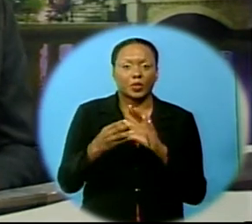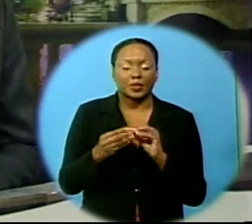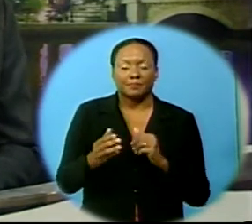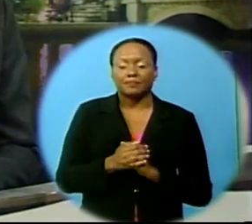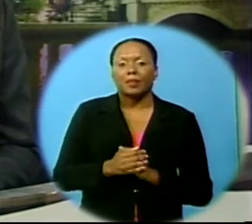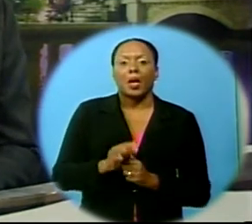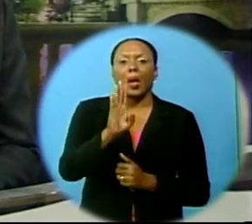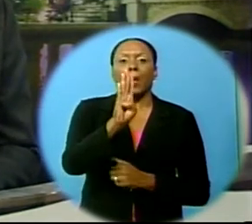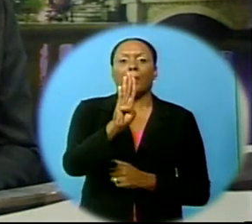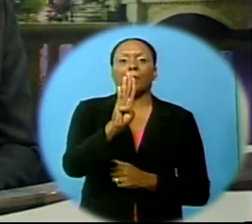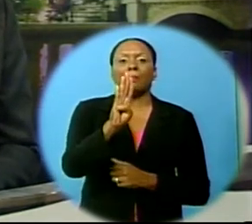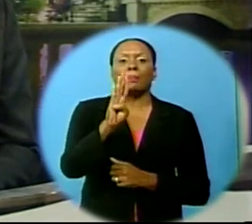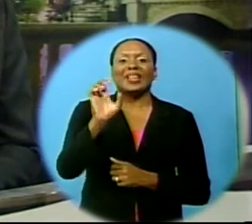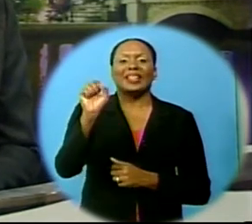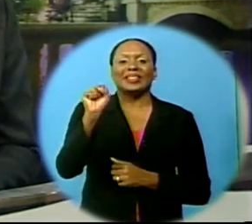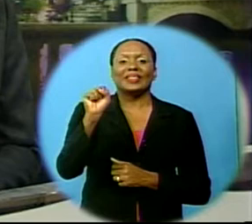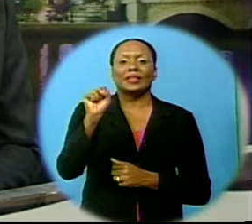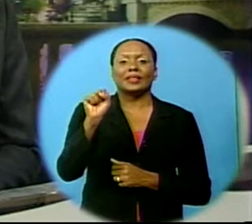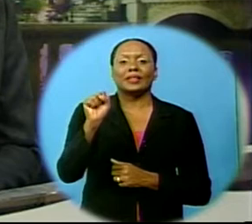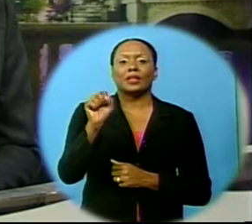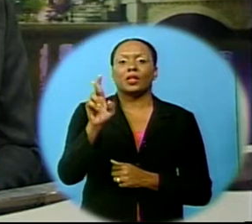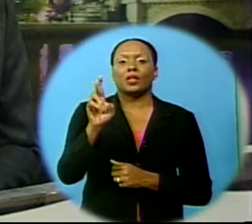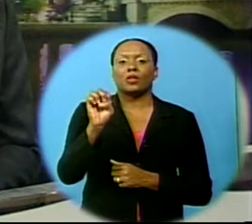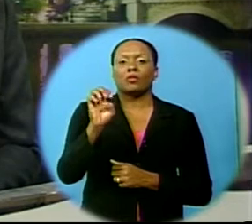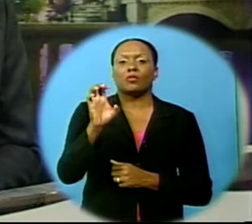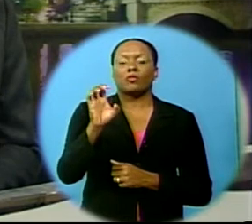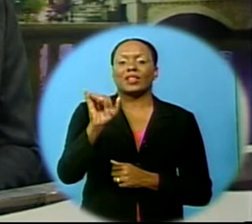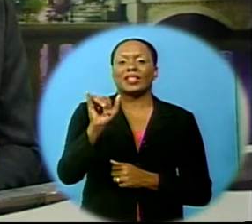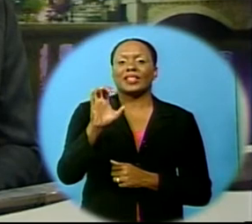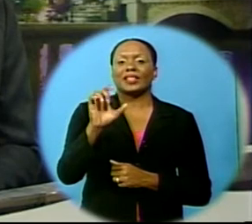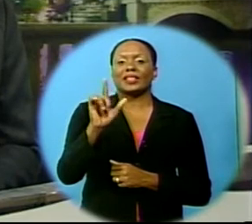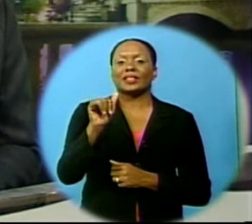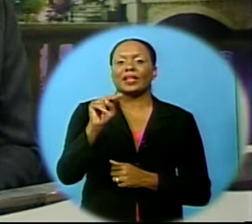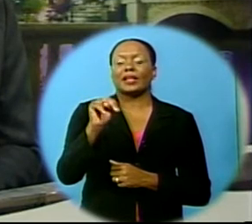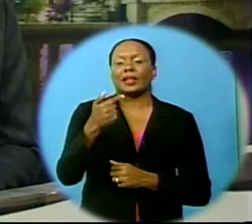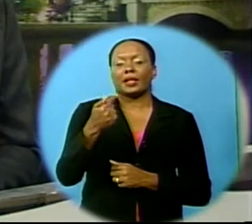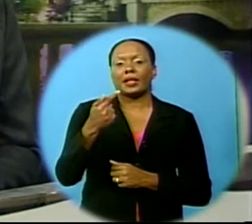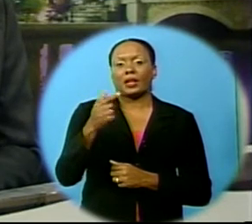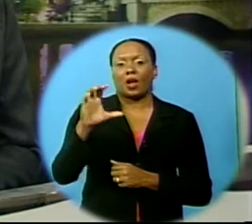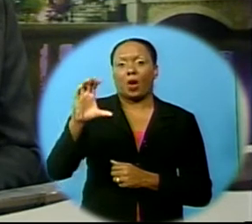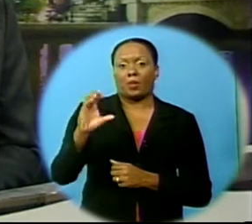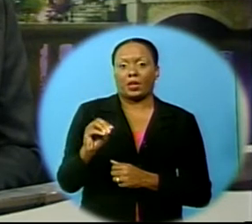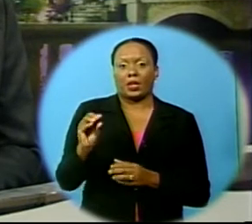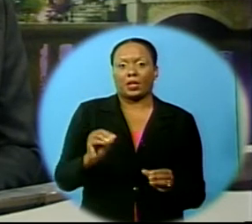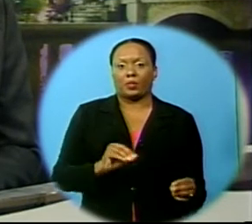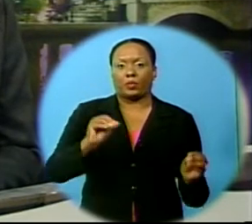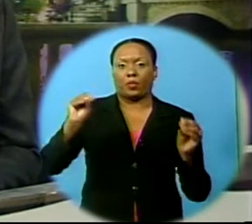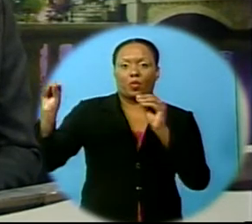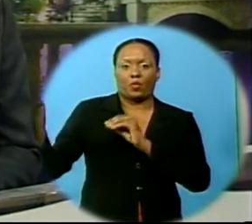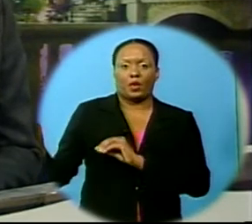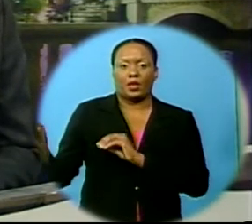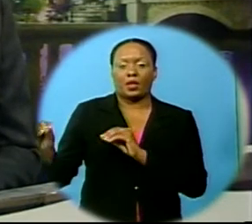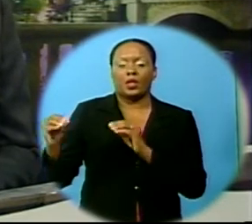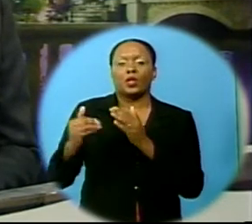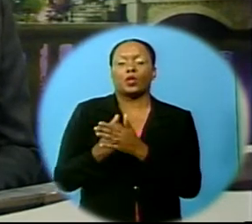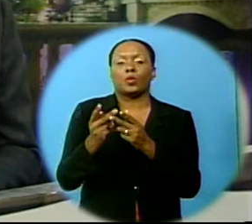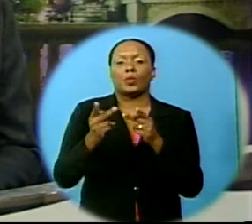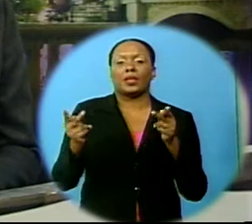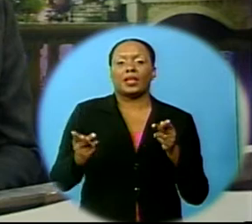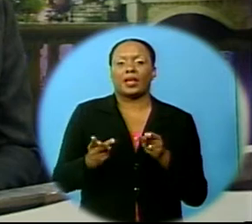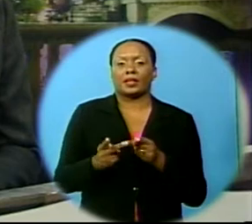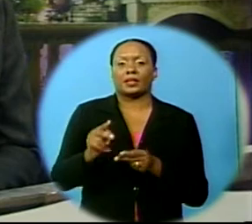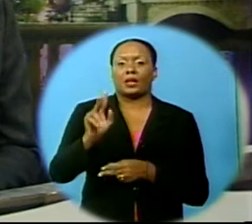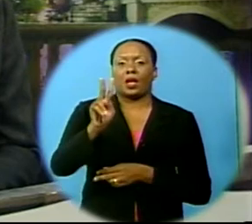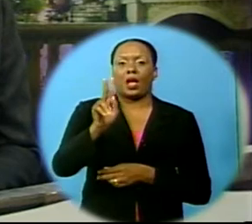Bees Recycling is moving. The plant has received the green light from the Town Planning Department to move its operations to Vaucluse in St.